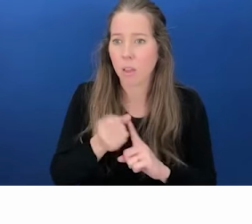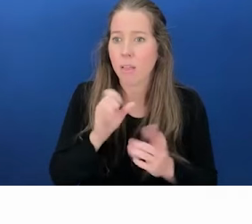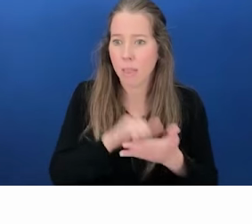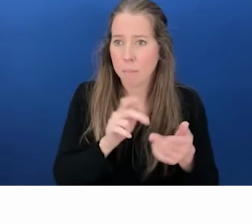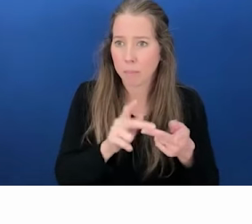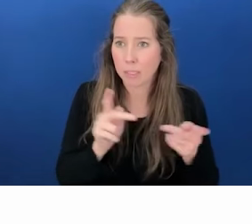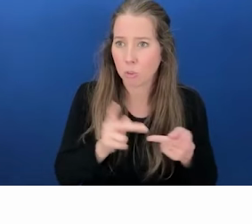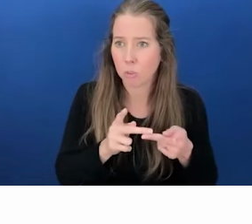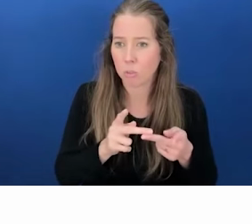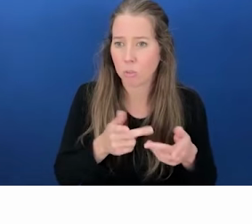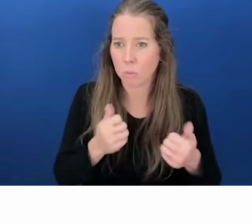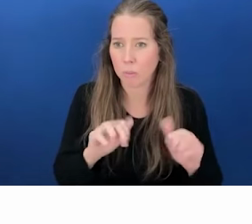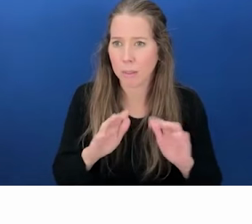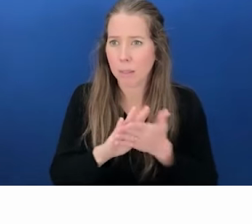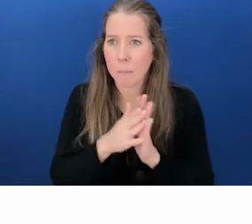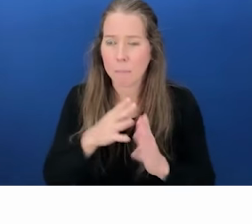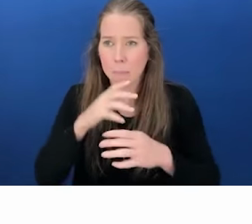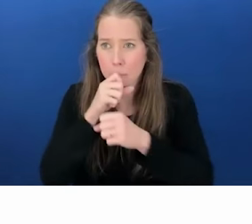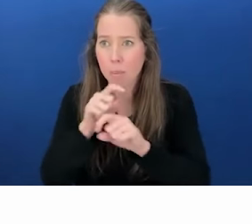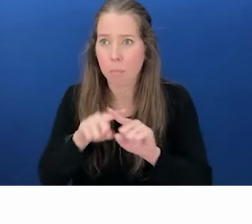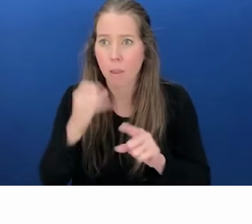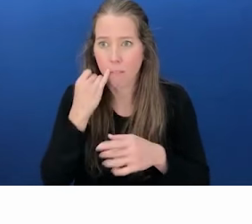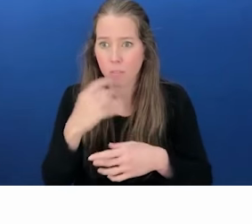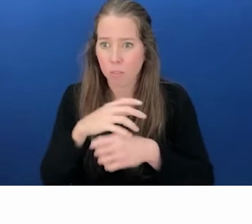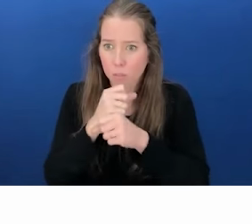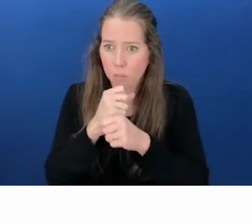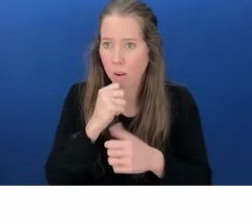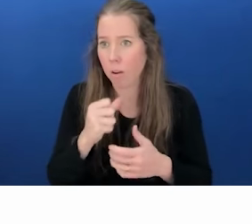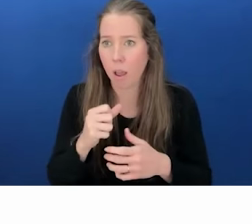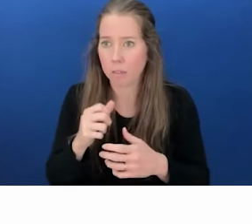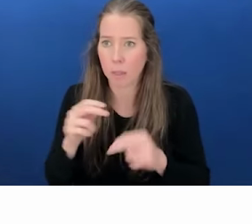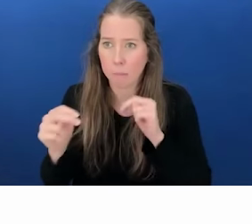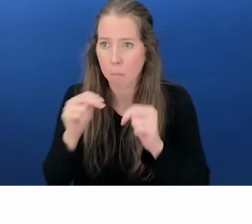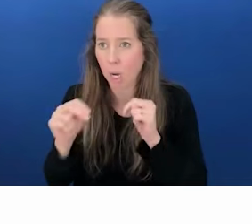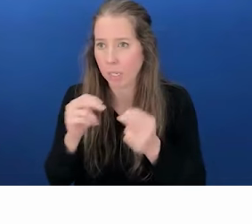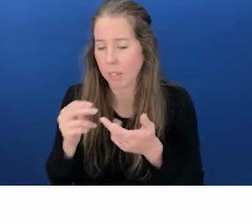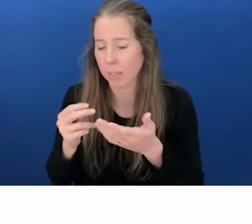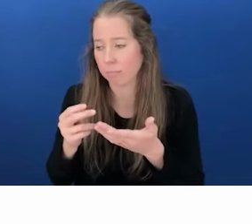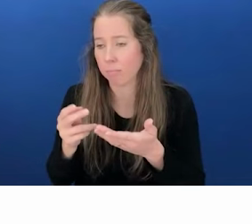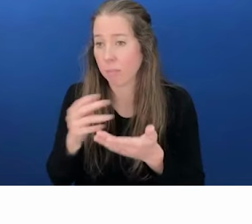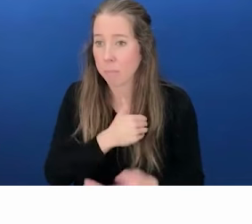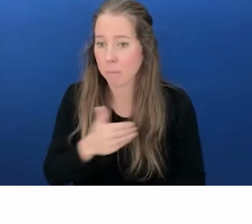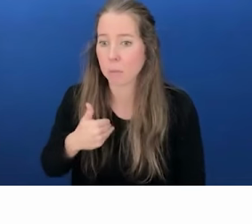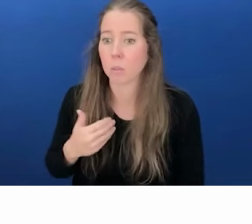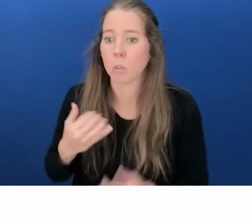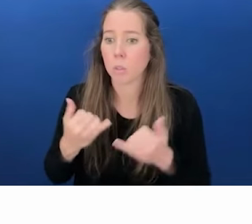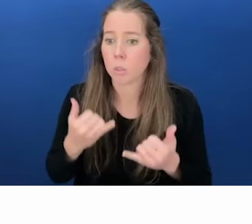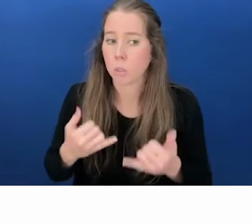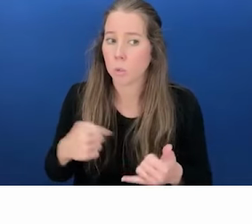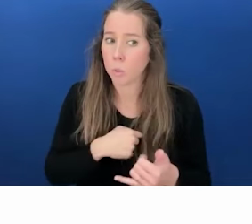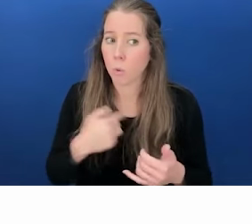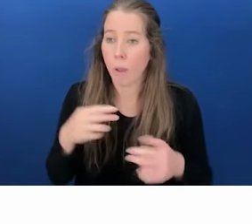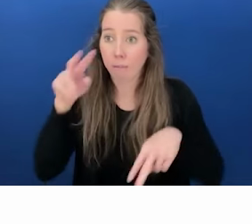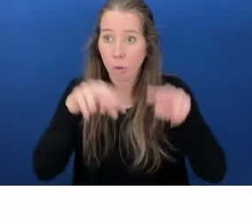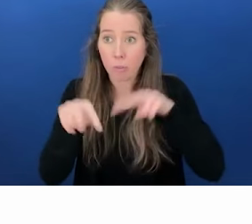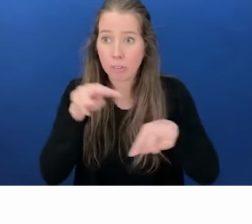be confidential. But if they're confidential, they're no longer bargaining unit members. So now that we don't have oversight, they're not